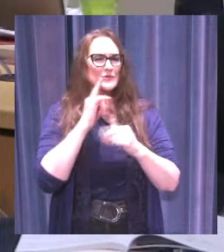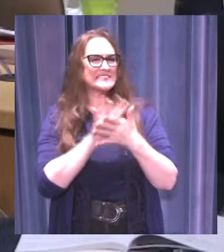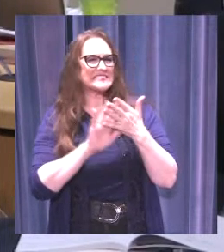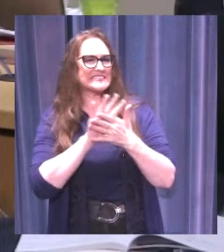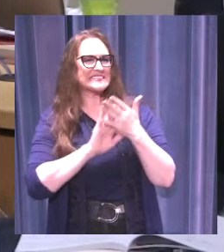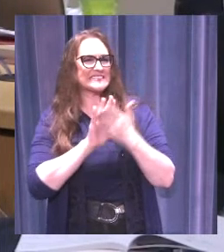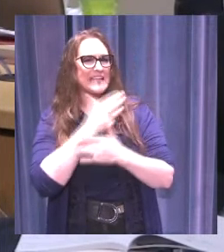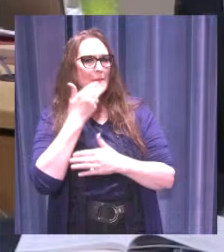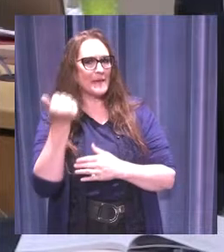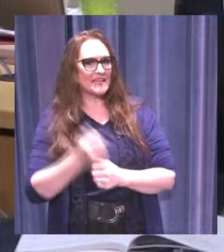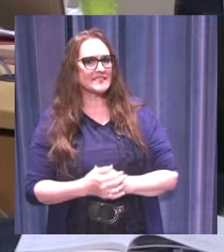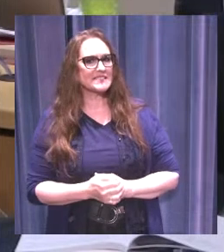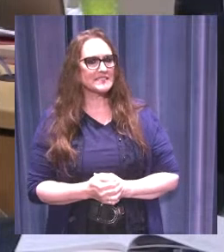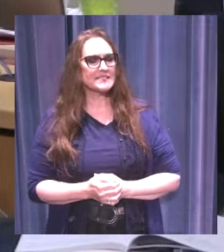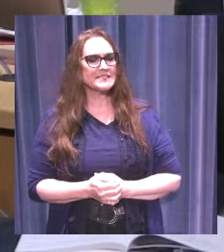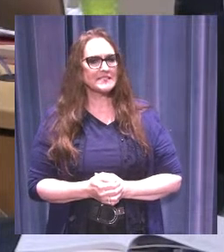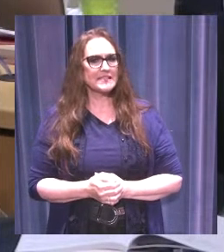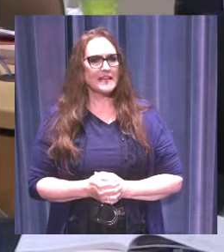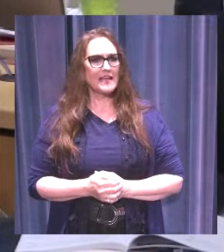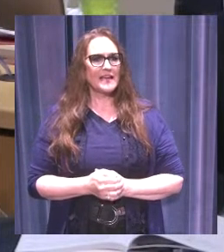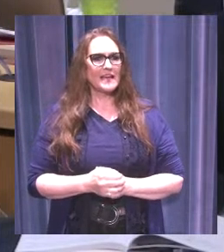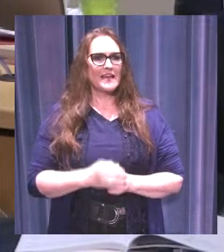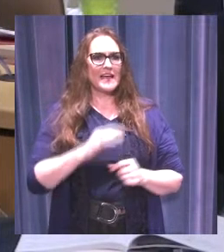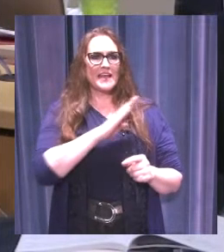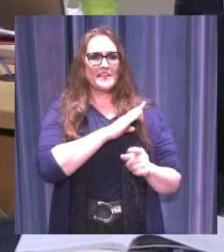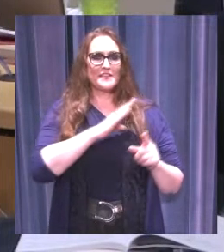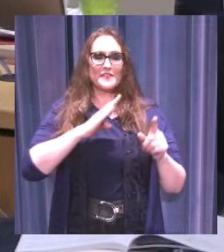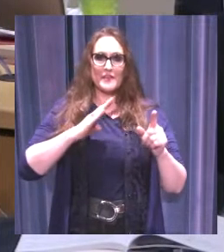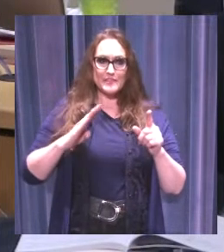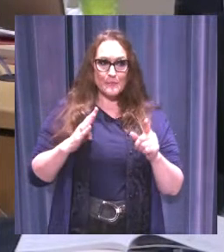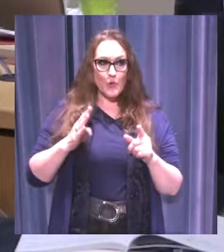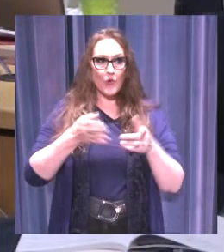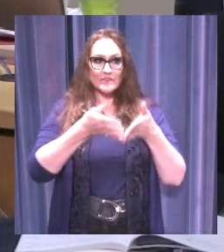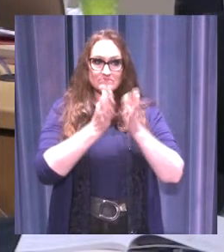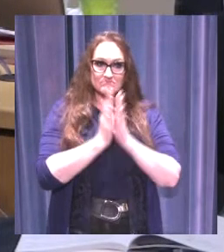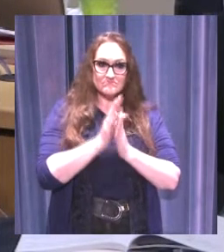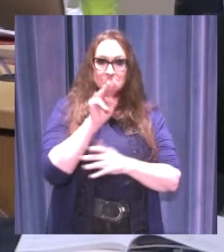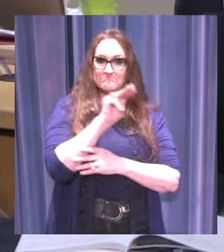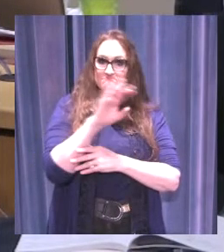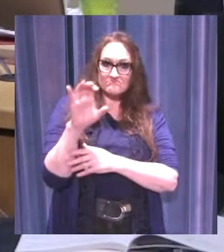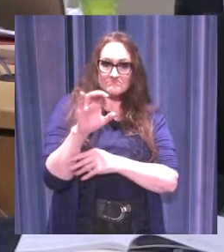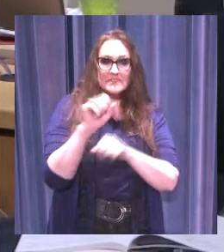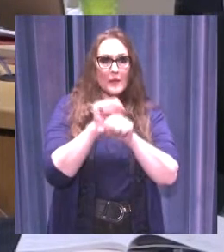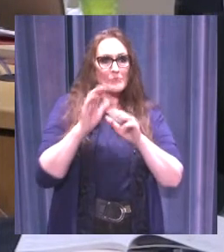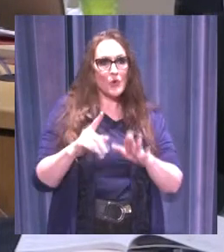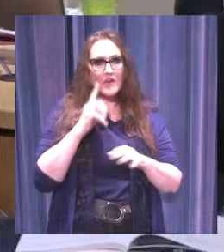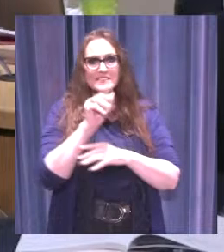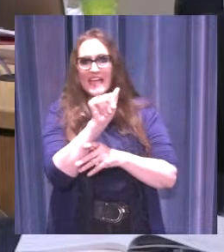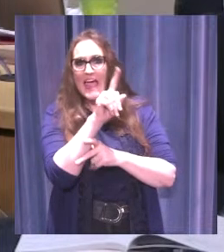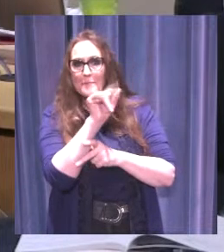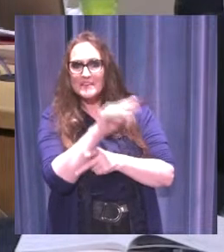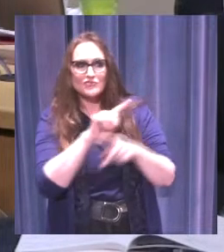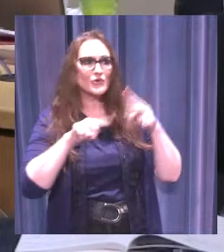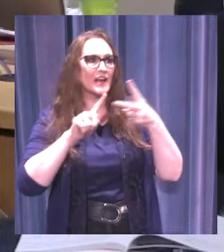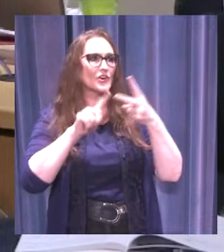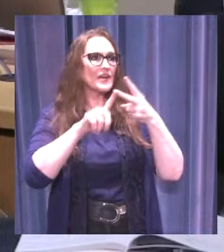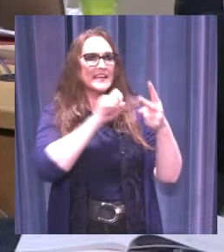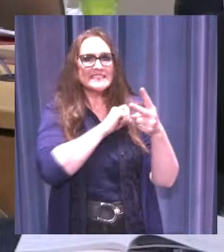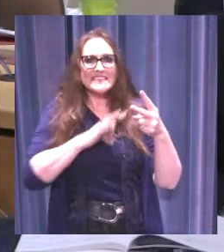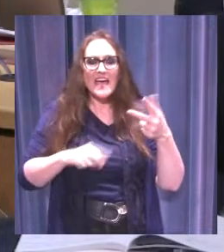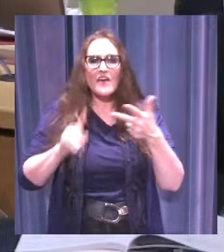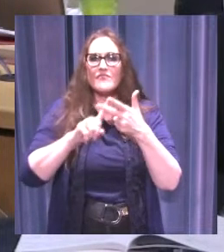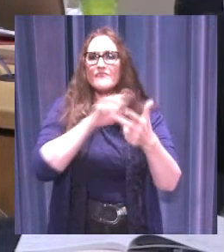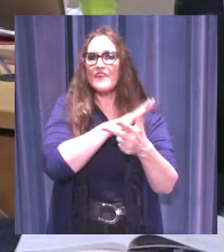best. Did the board seek insight from Mott employees, including administrators, staff, faculty,